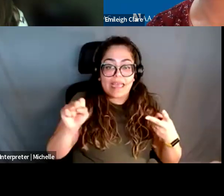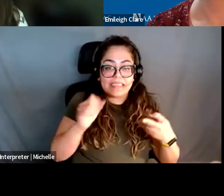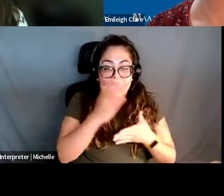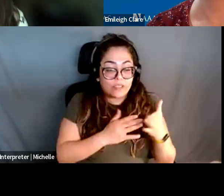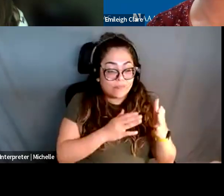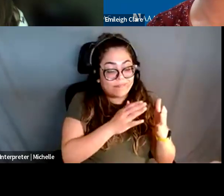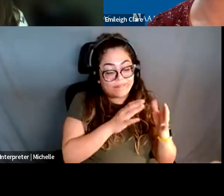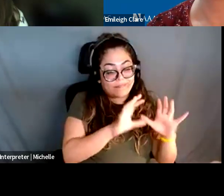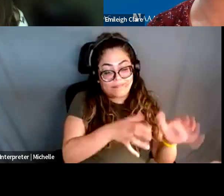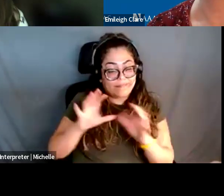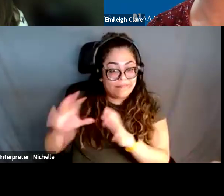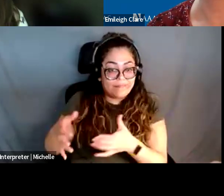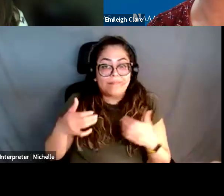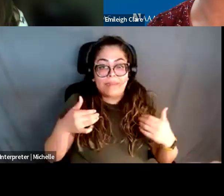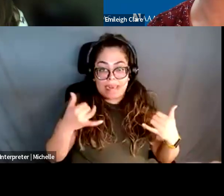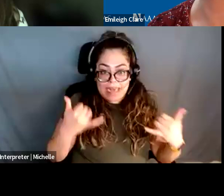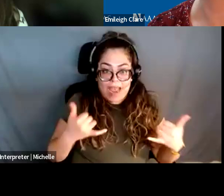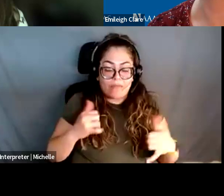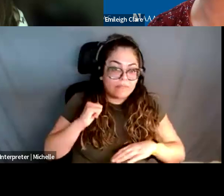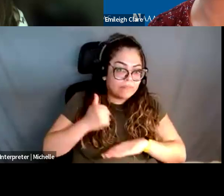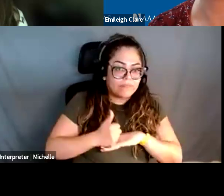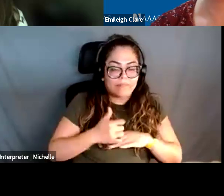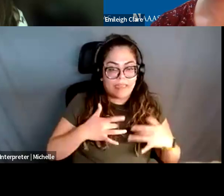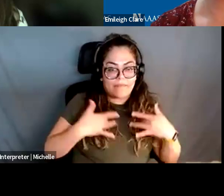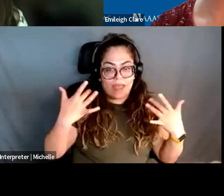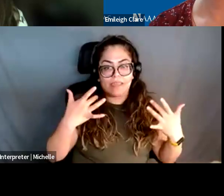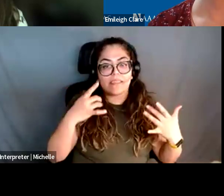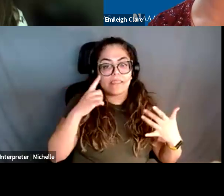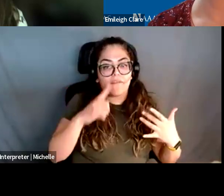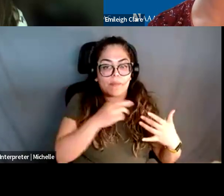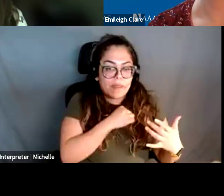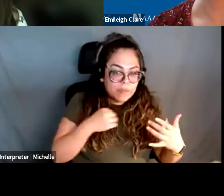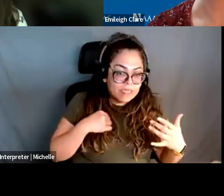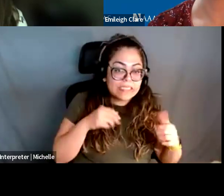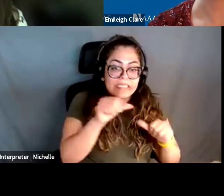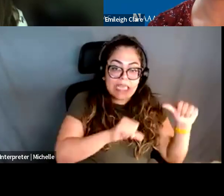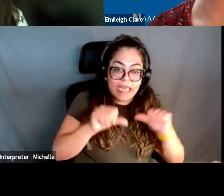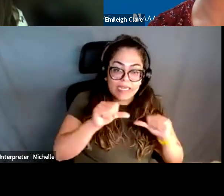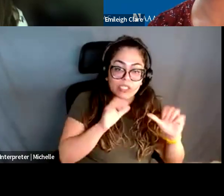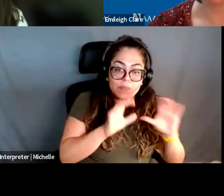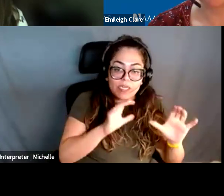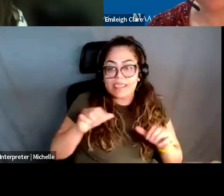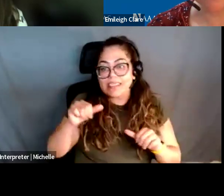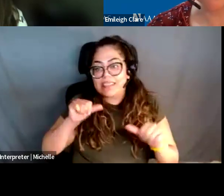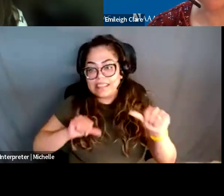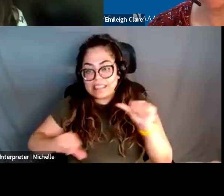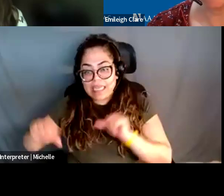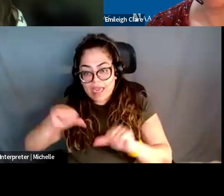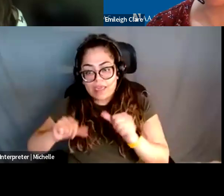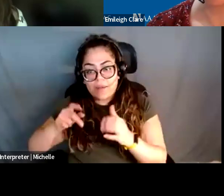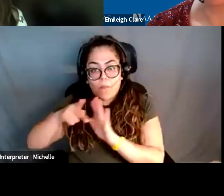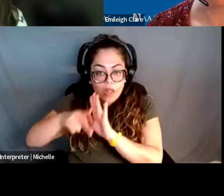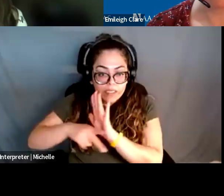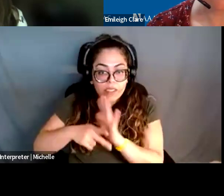great events for members on science communication and science policy and what you can do in your individual